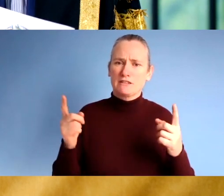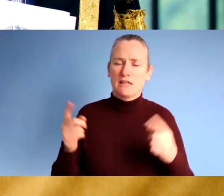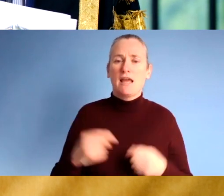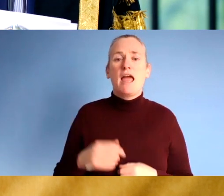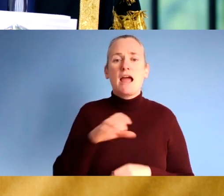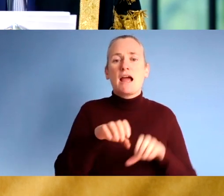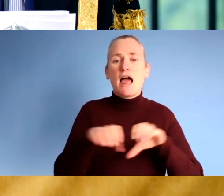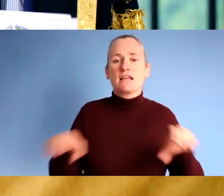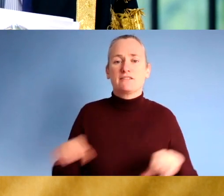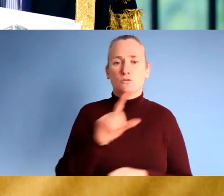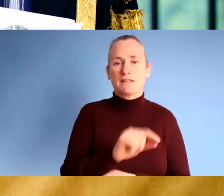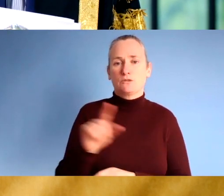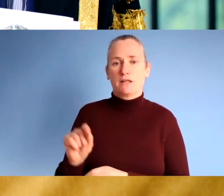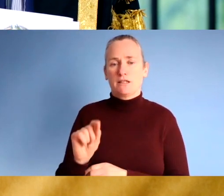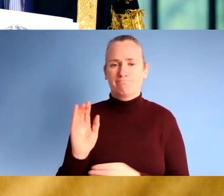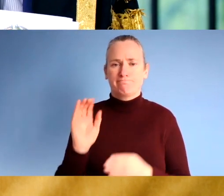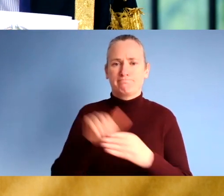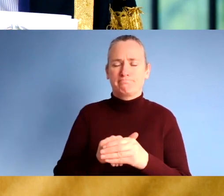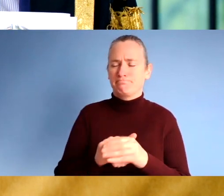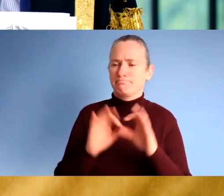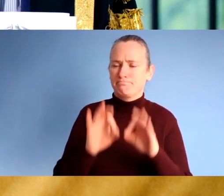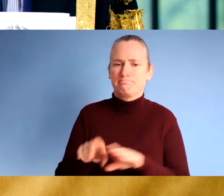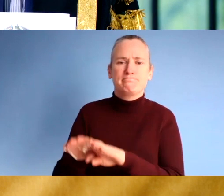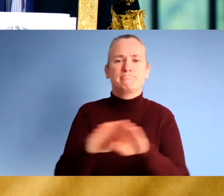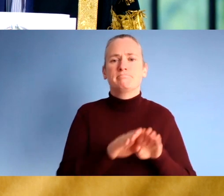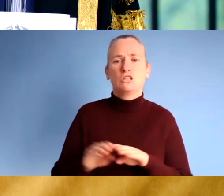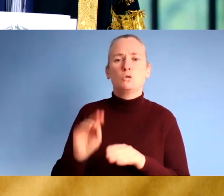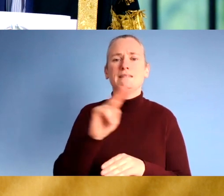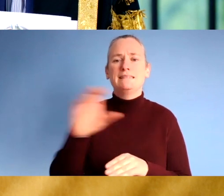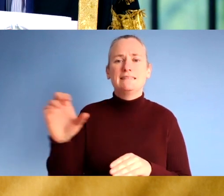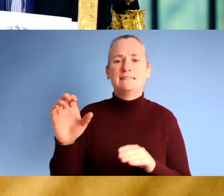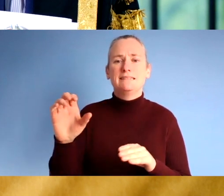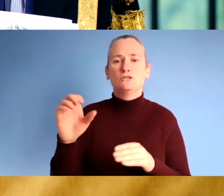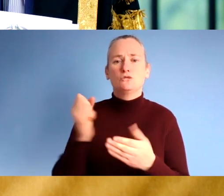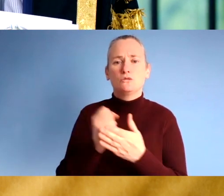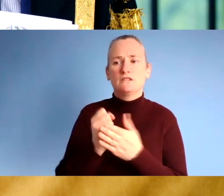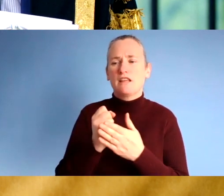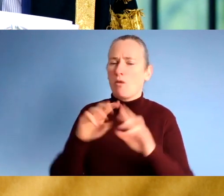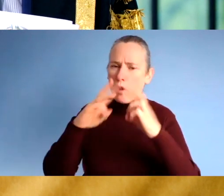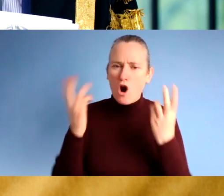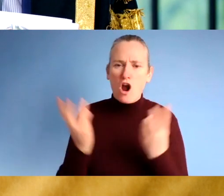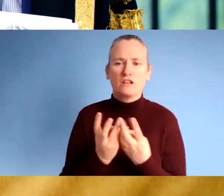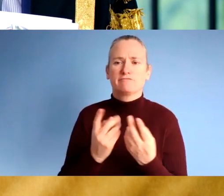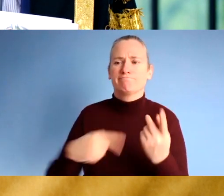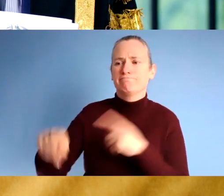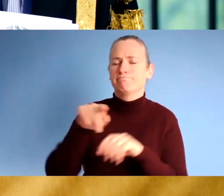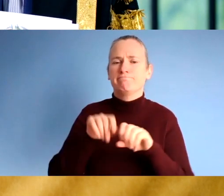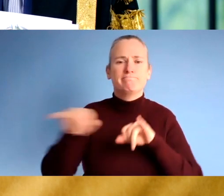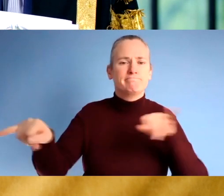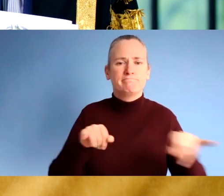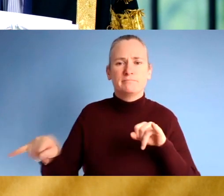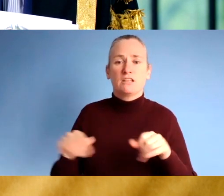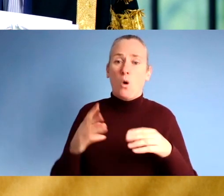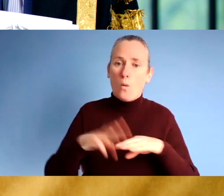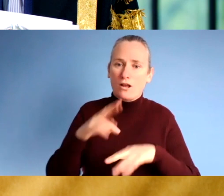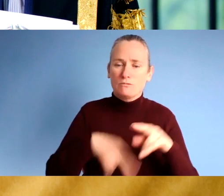of 2020, you join an exceptional collection of UCC alumni across the world. So let me welcome you to that very special community